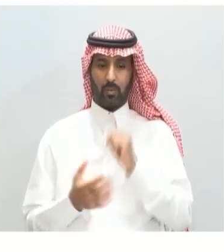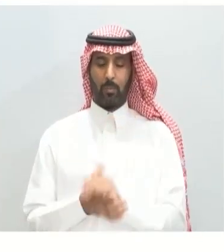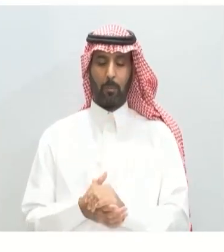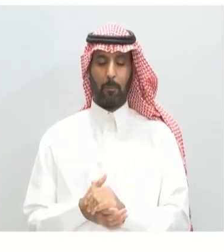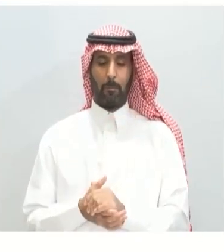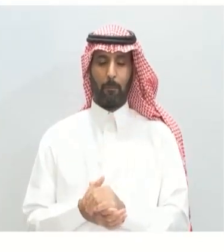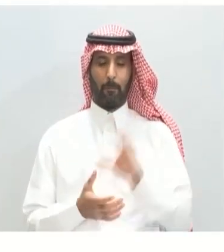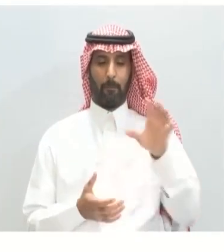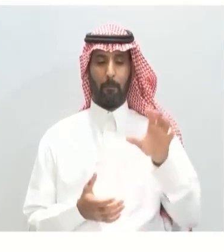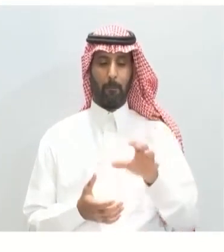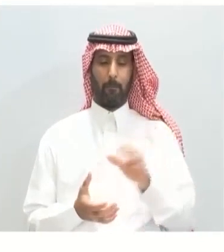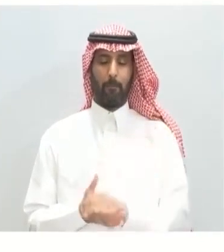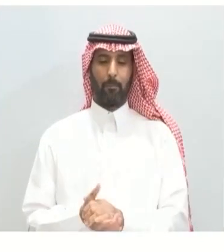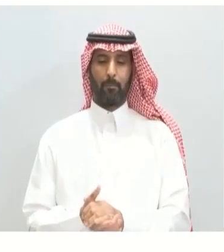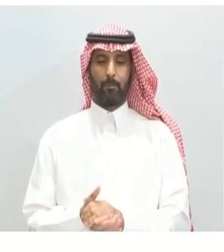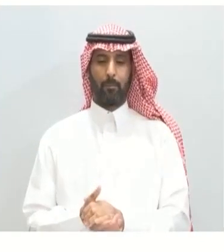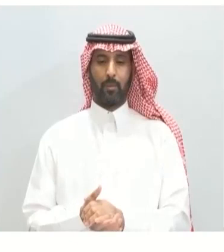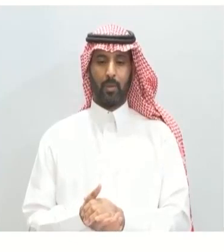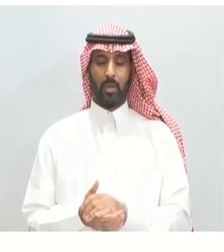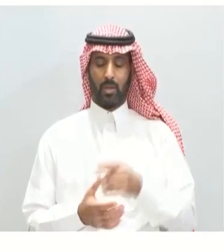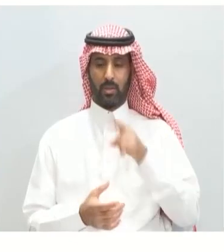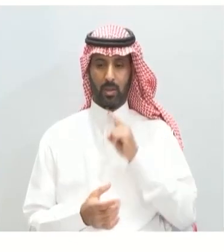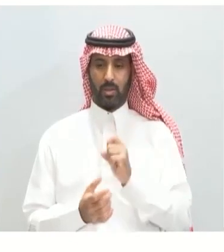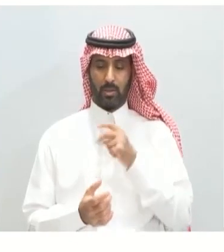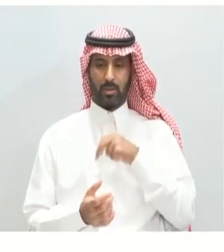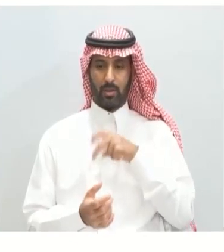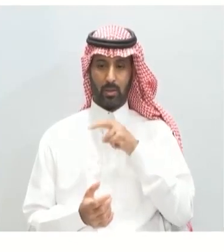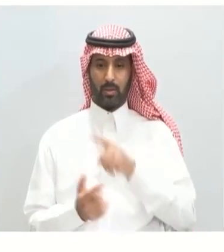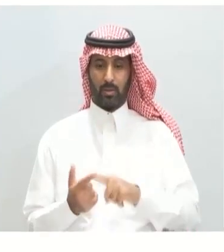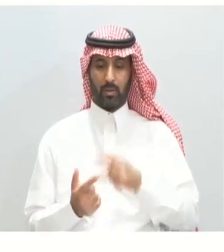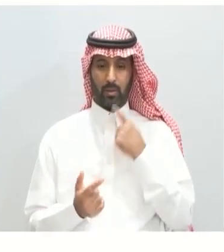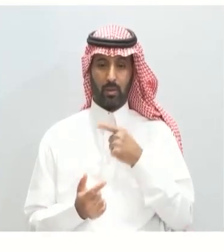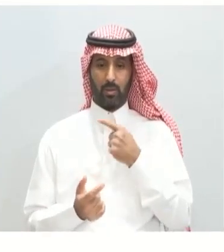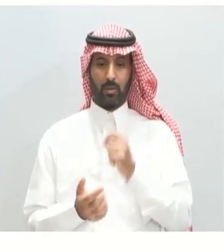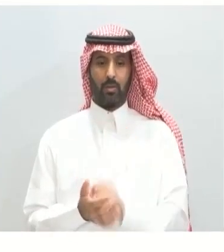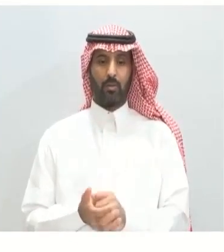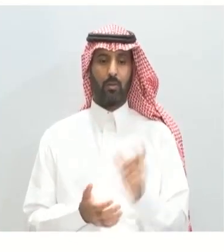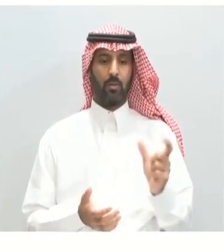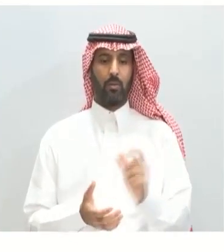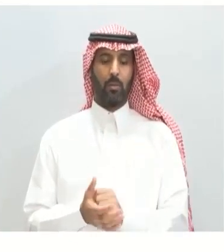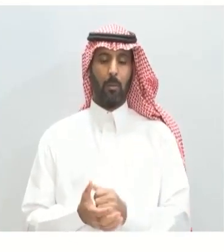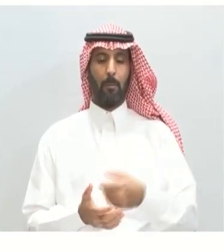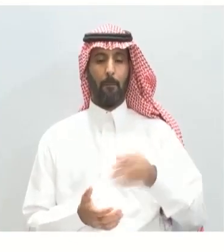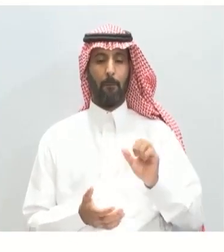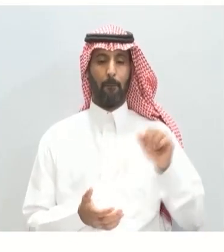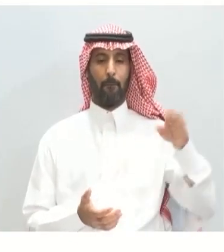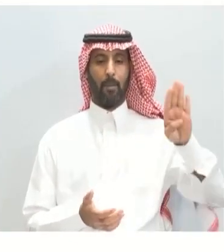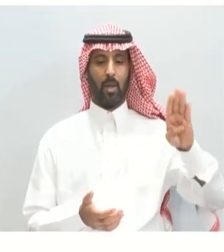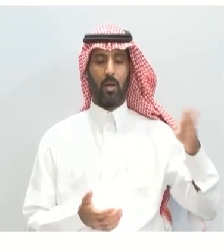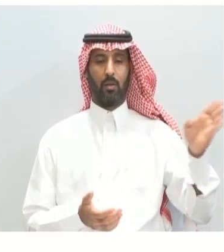birds, and also rats. And also we took the pronunciation with the B and